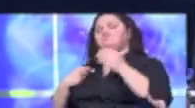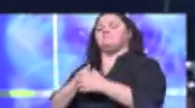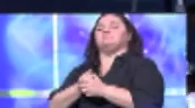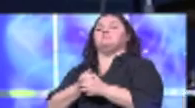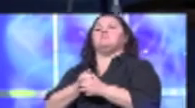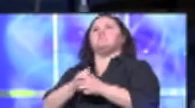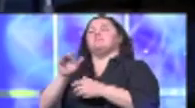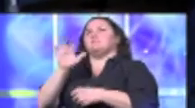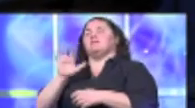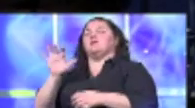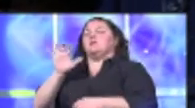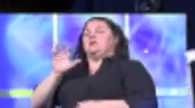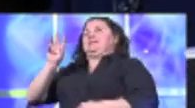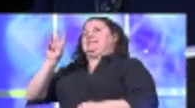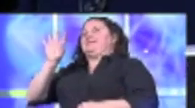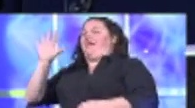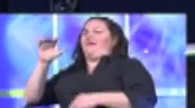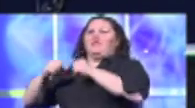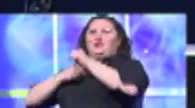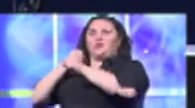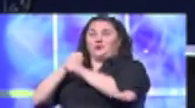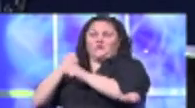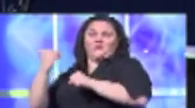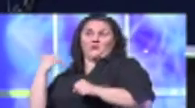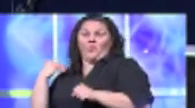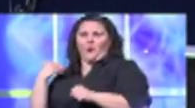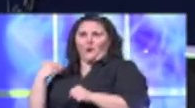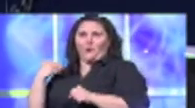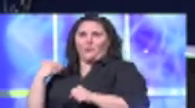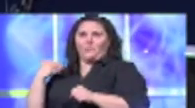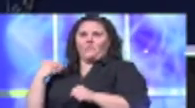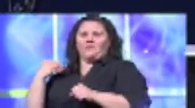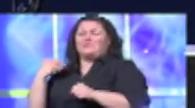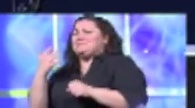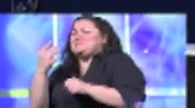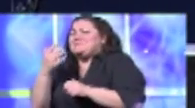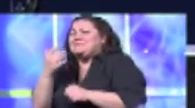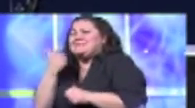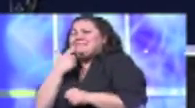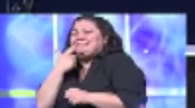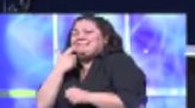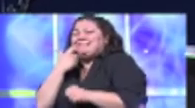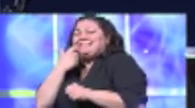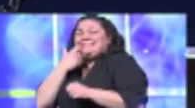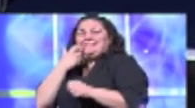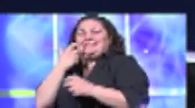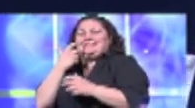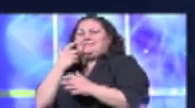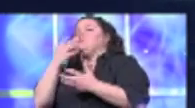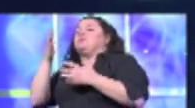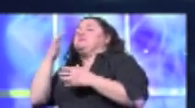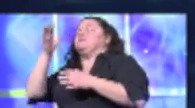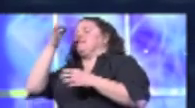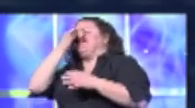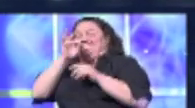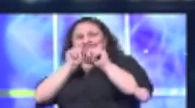in fact, 65 years ago, just a few short feet from this very